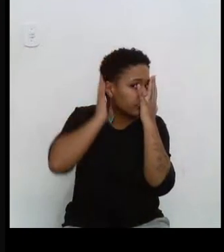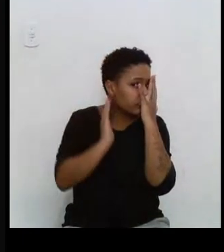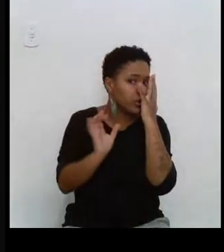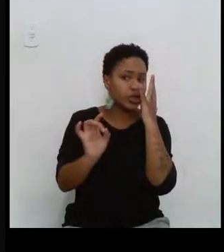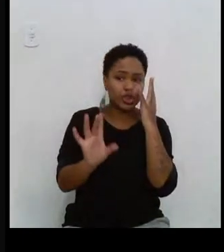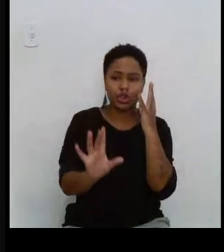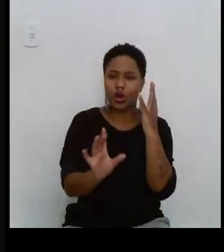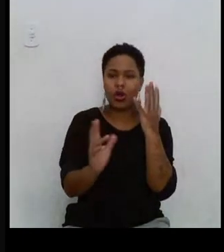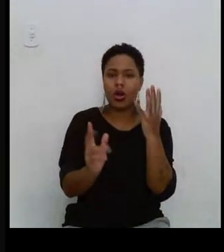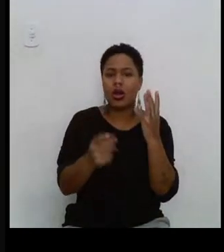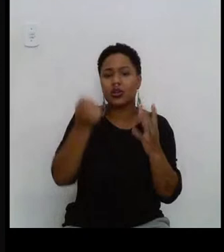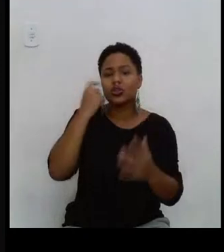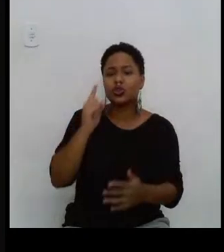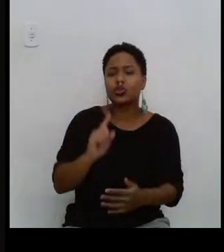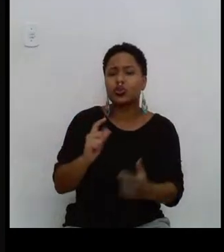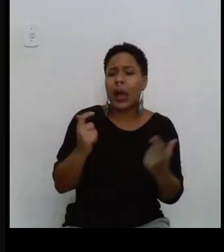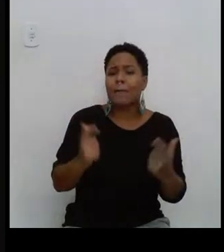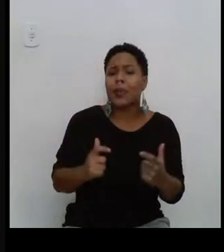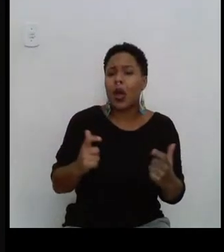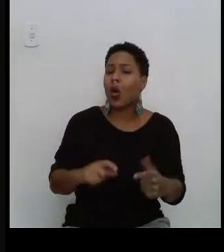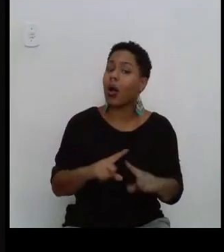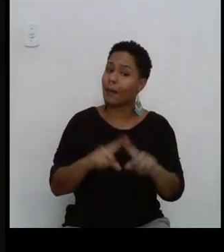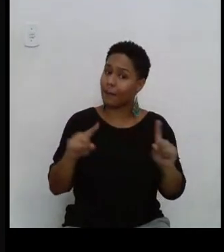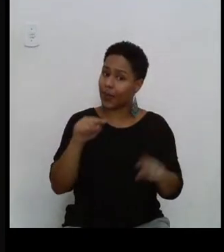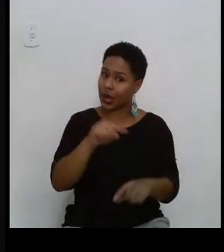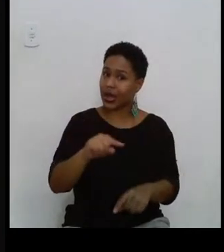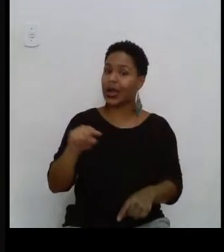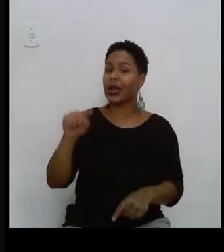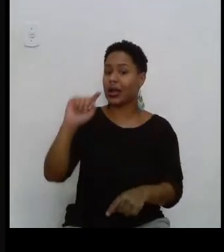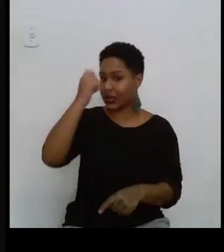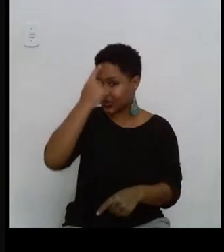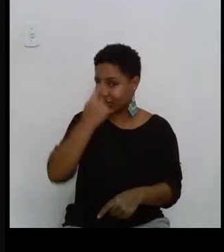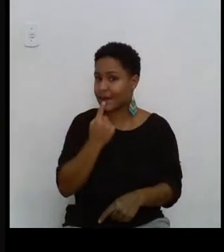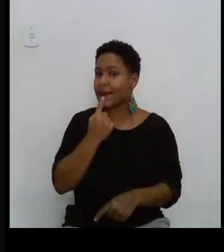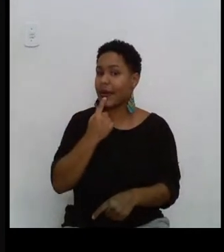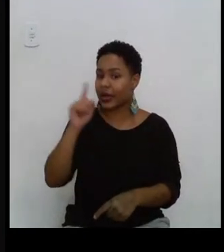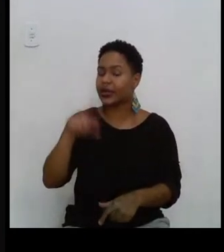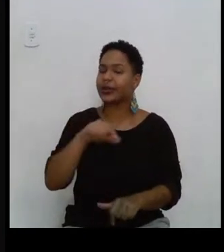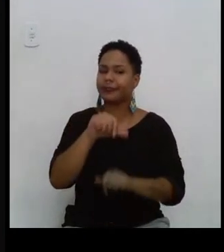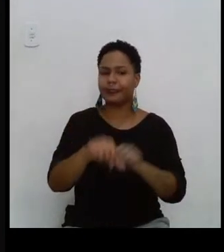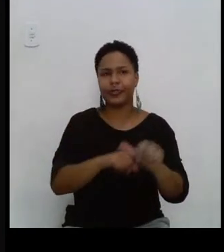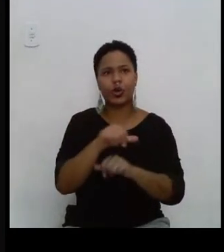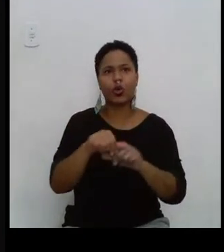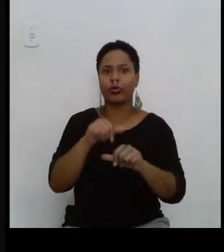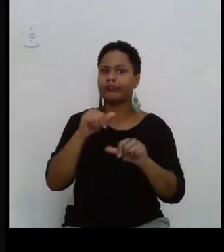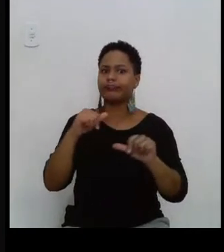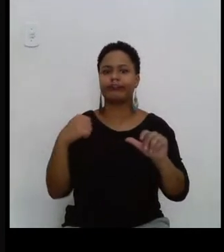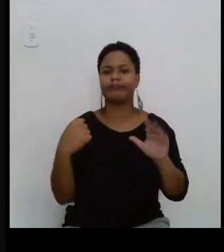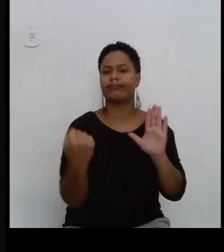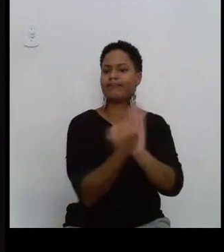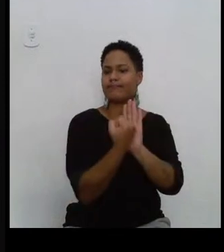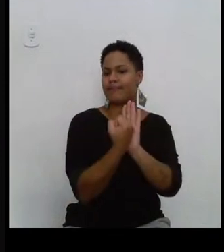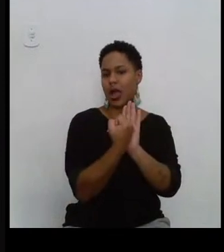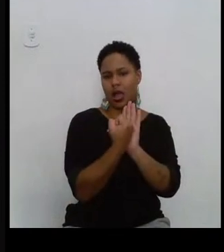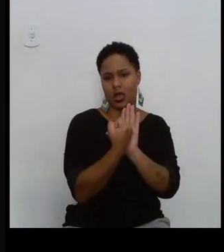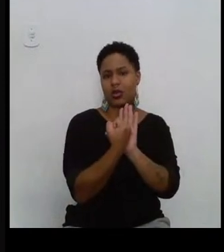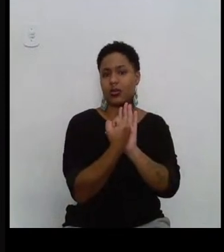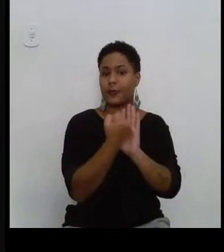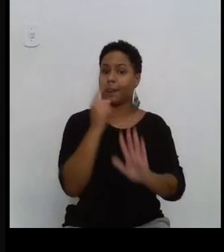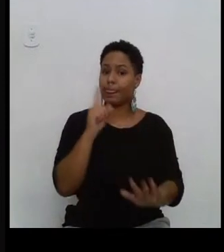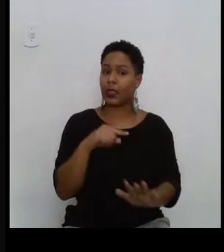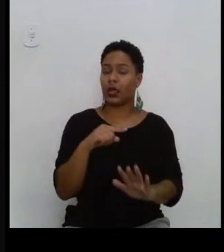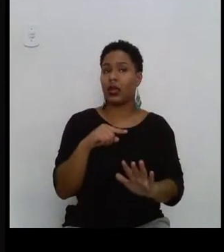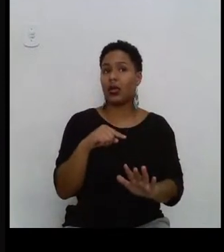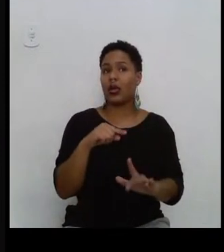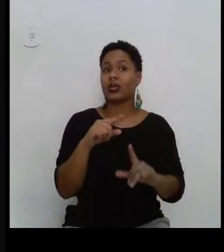I came and went through much and come out Your Soul for twenty